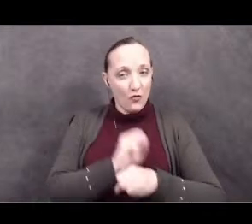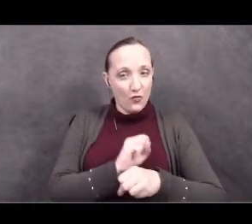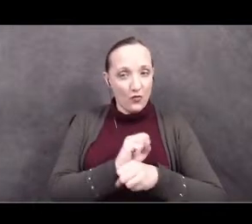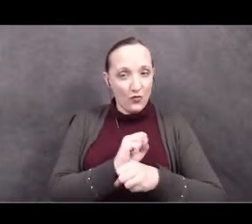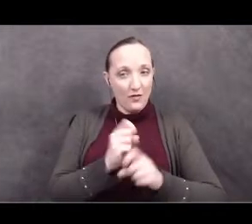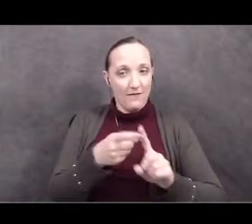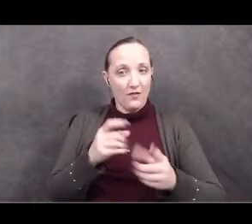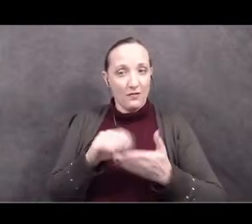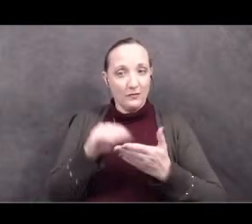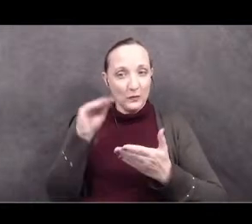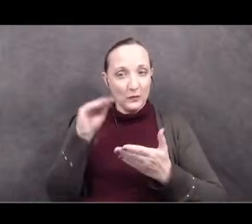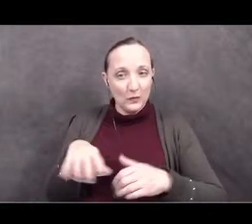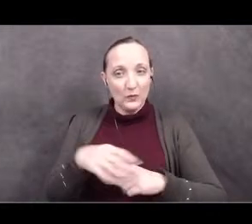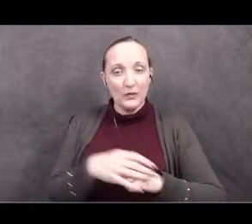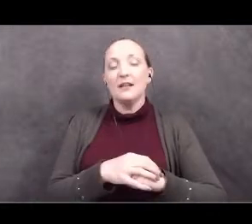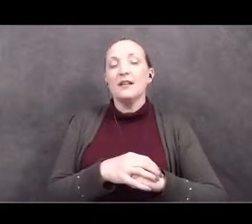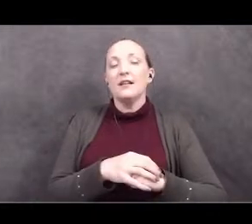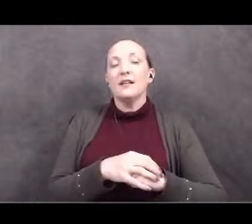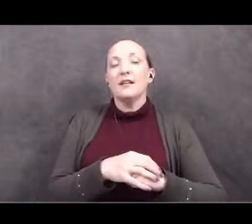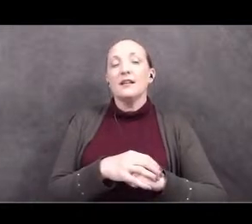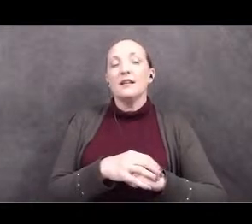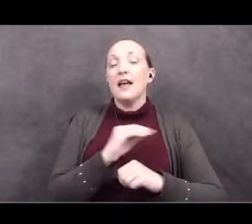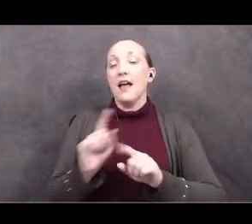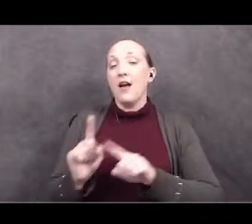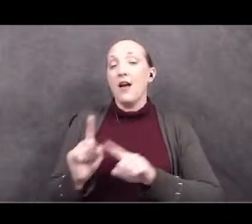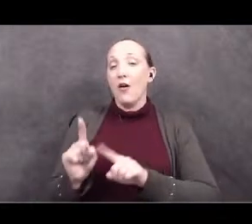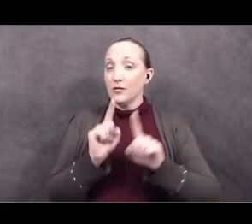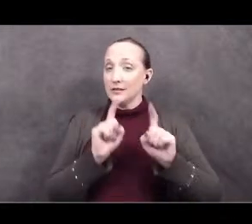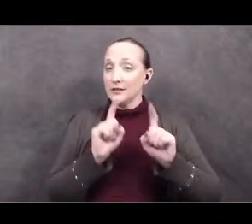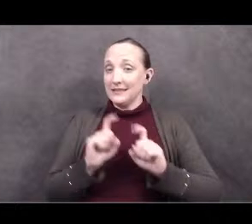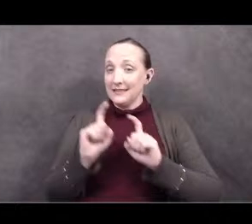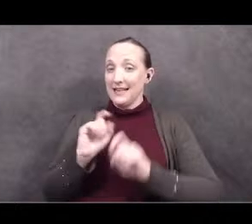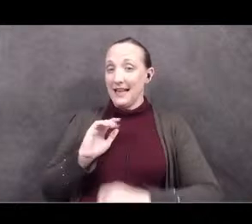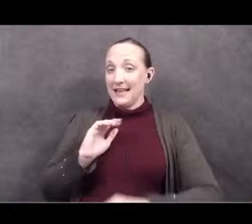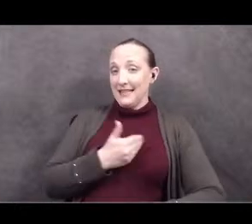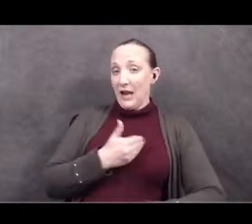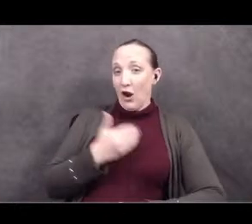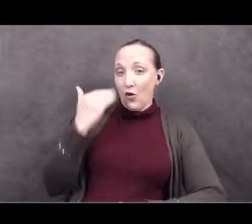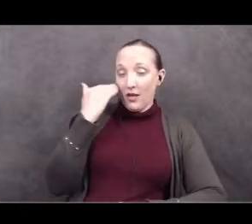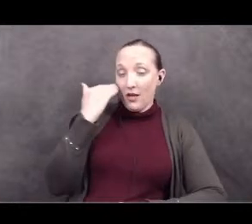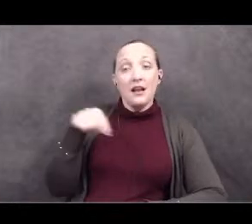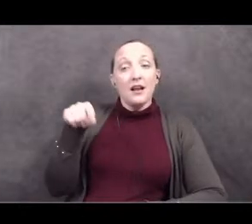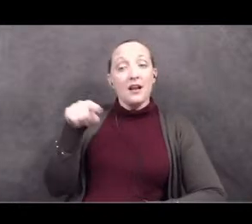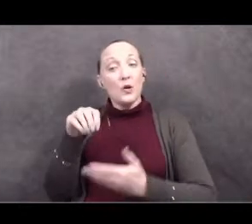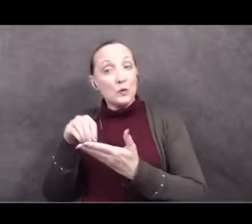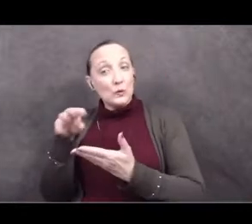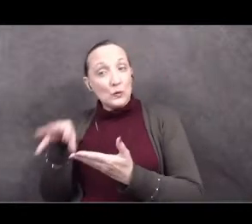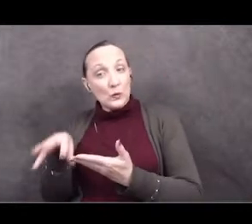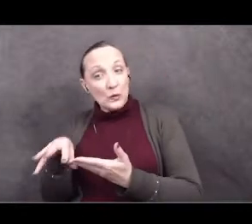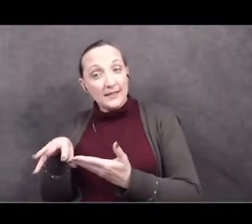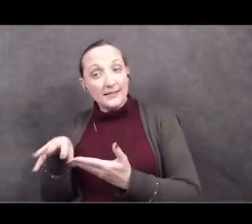have put in uh and also to test their knowledge so all the students out there parents make sure they're ready because they're going to be